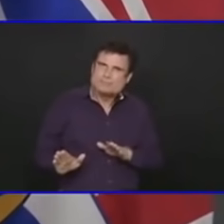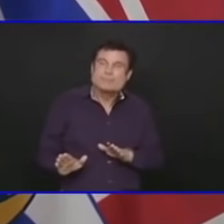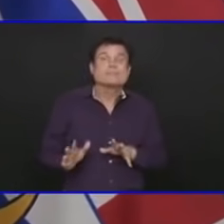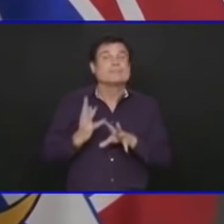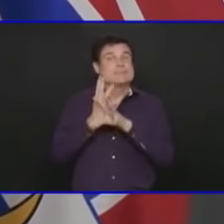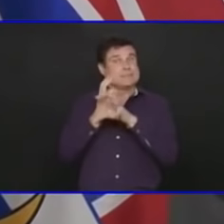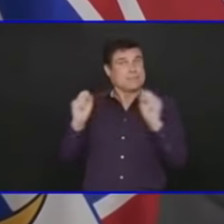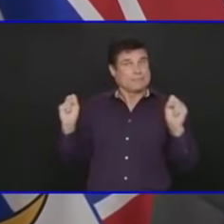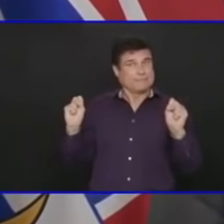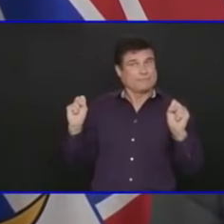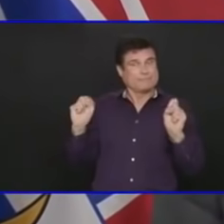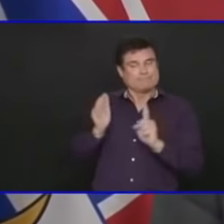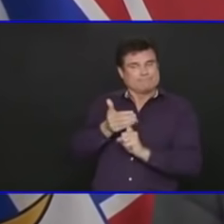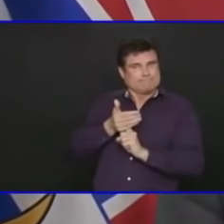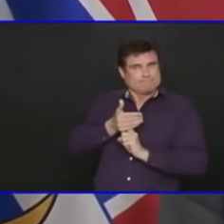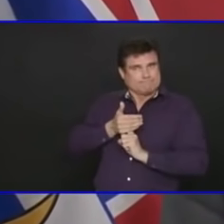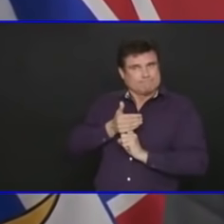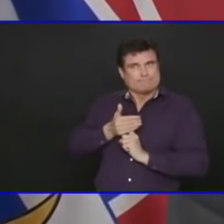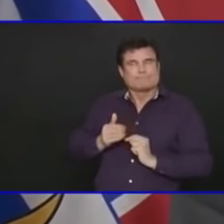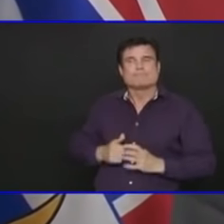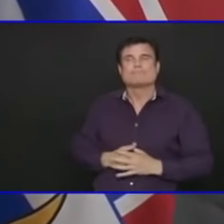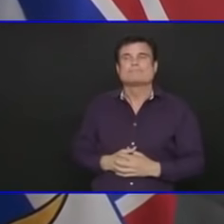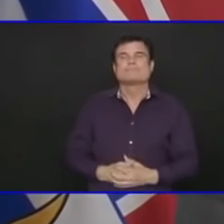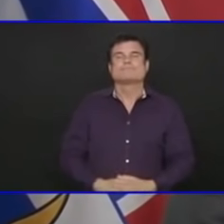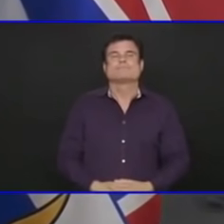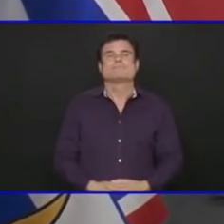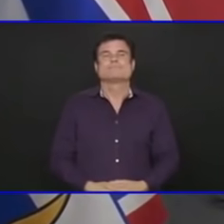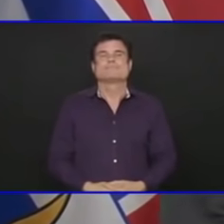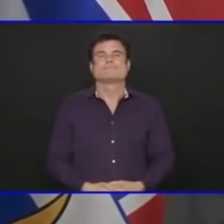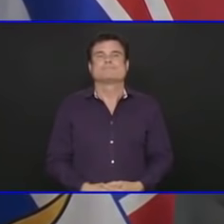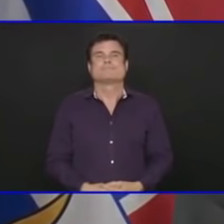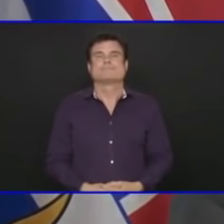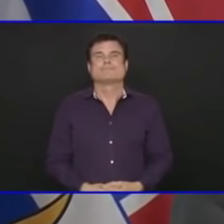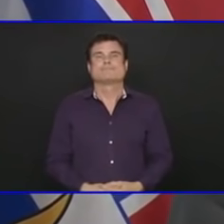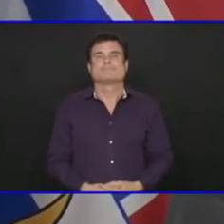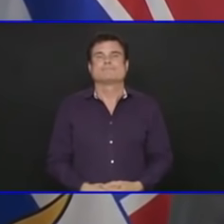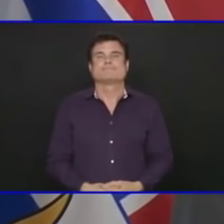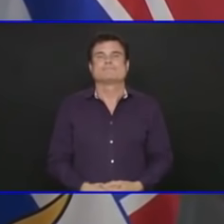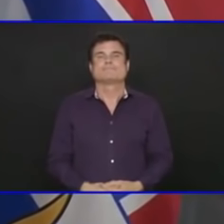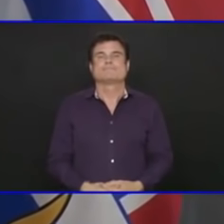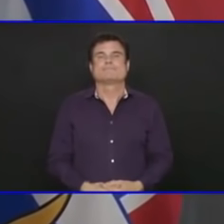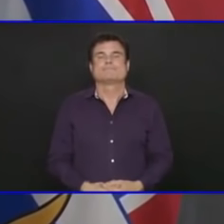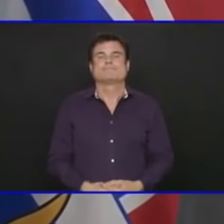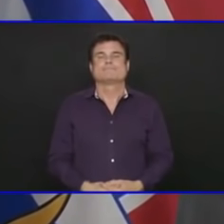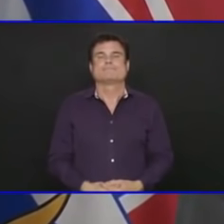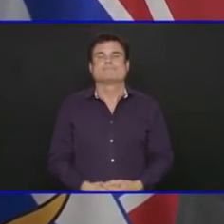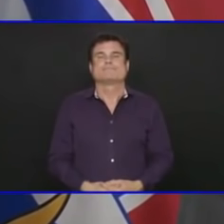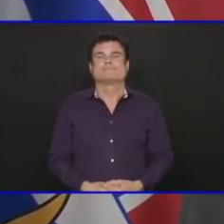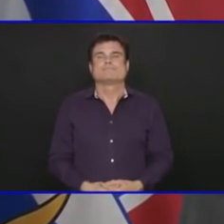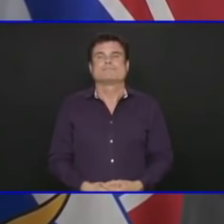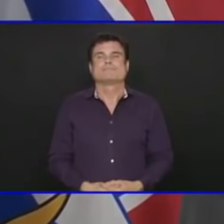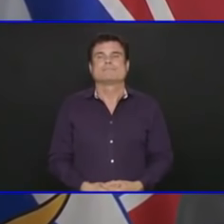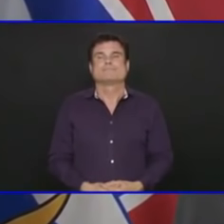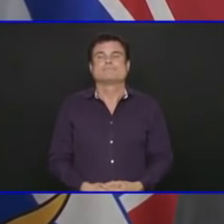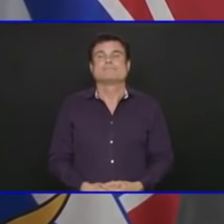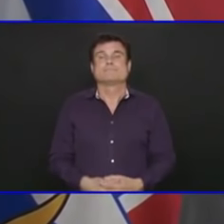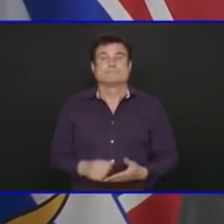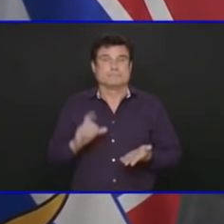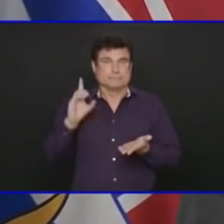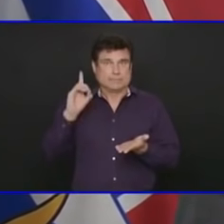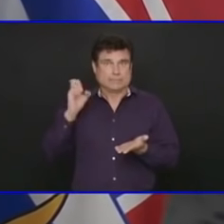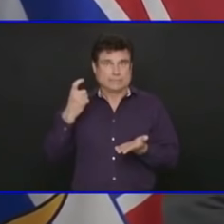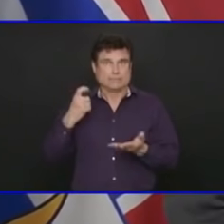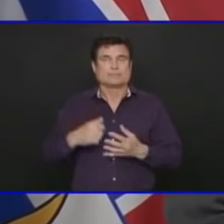Thank you very much, Dr. Henry. And before I make a few concluding remarks, I wanted to start by extending my condolences and all of